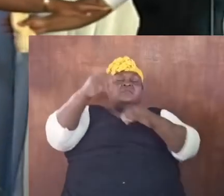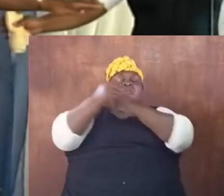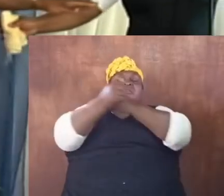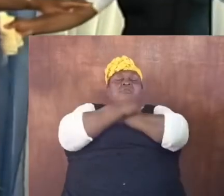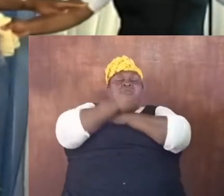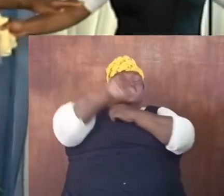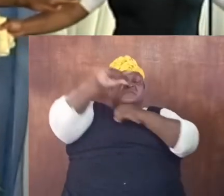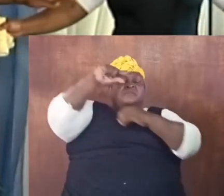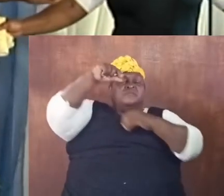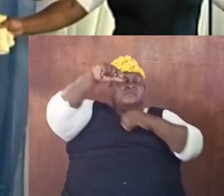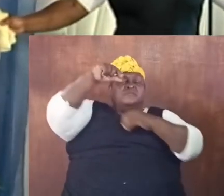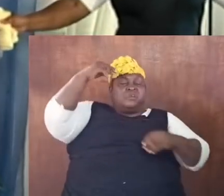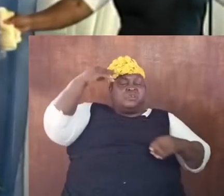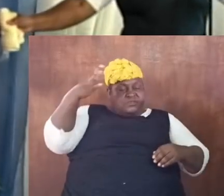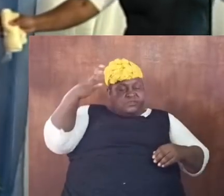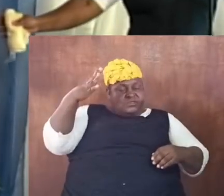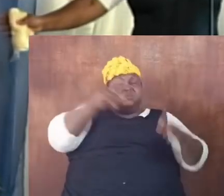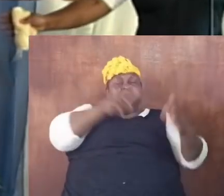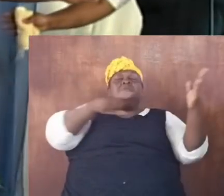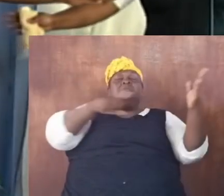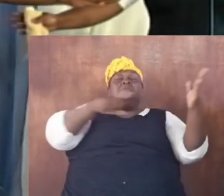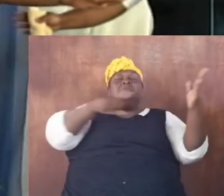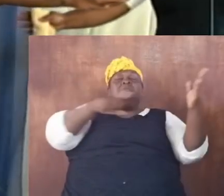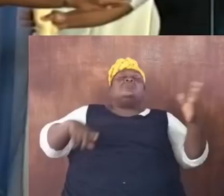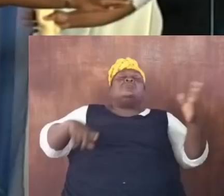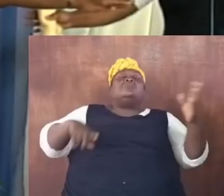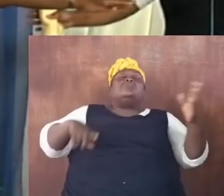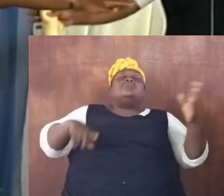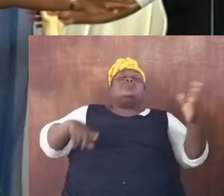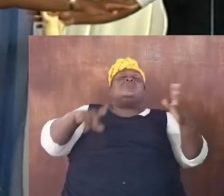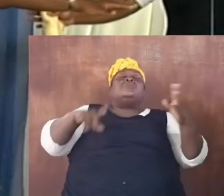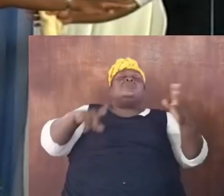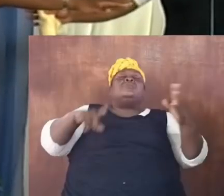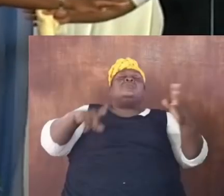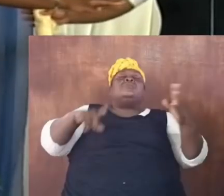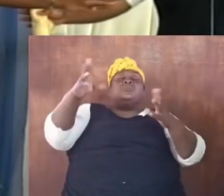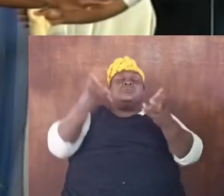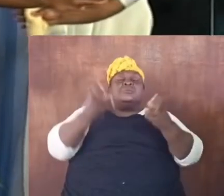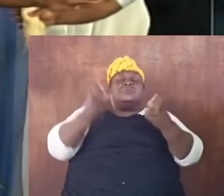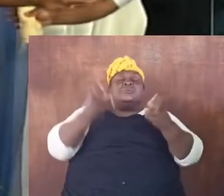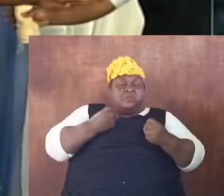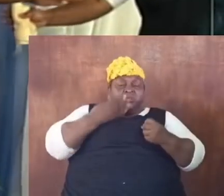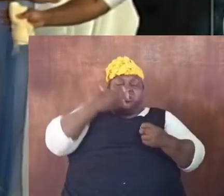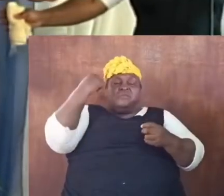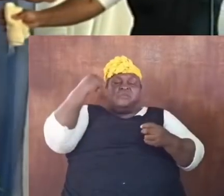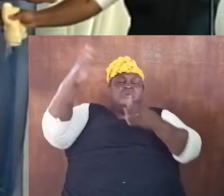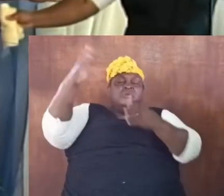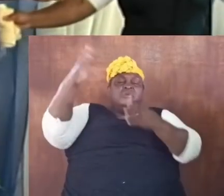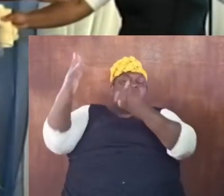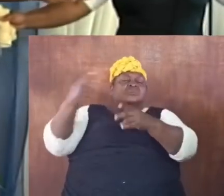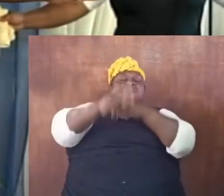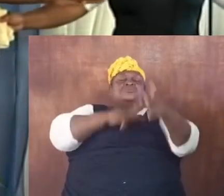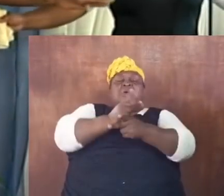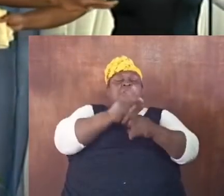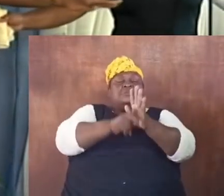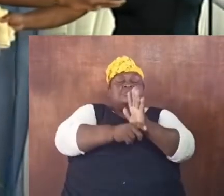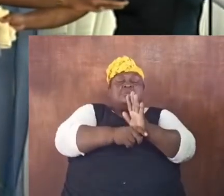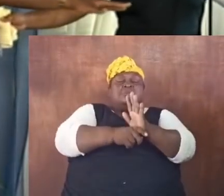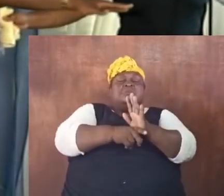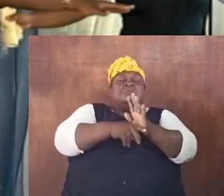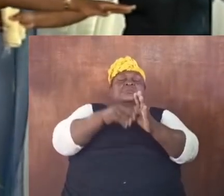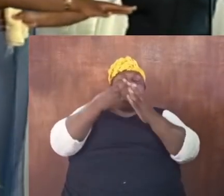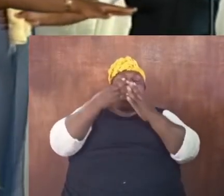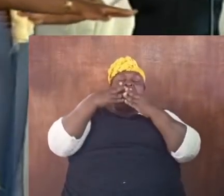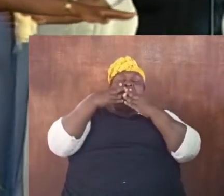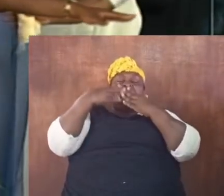your grace. Lord, we just want to thank you for your mercy and your kindness. Lord, we want to thank you for your